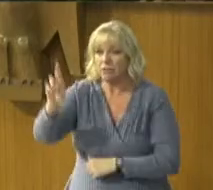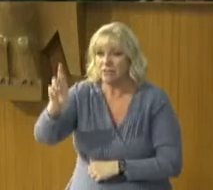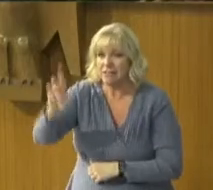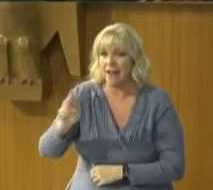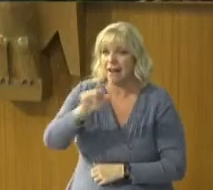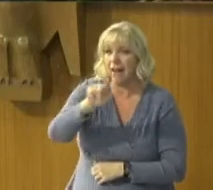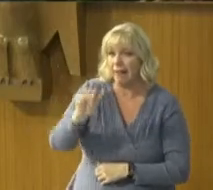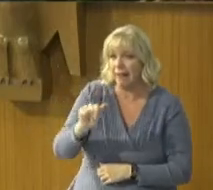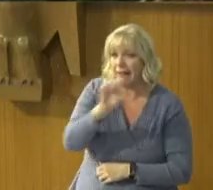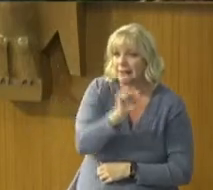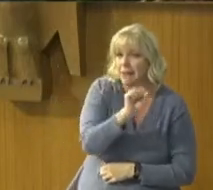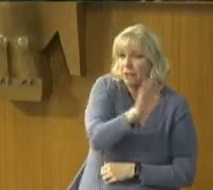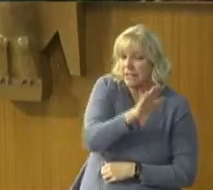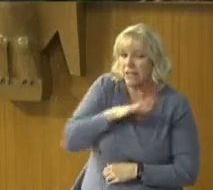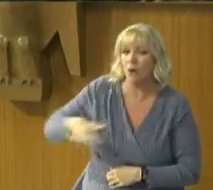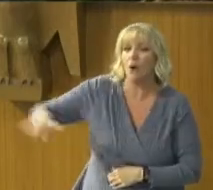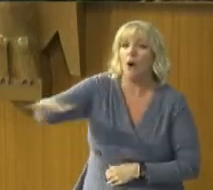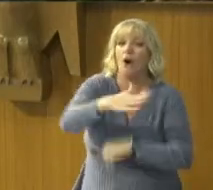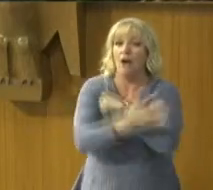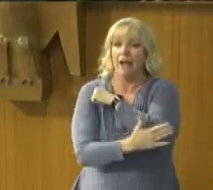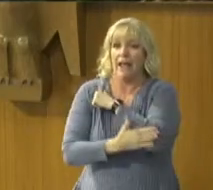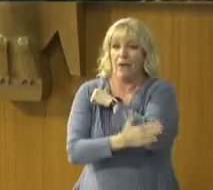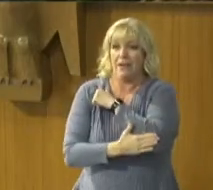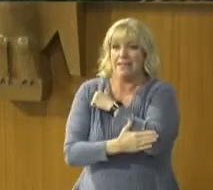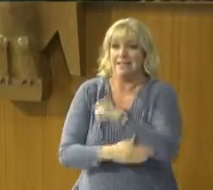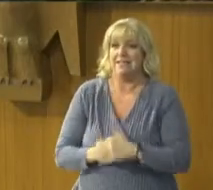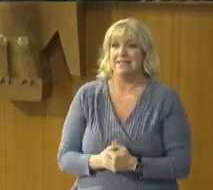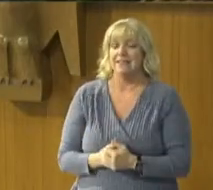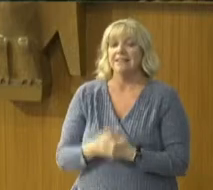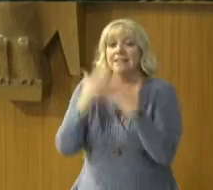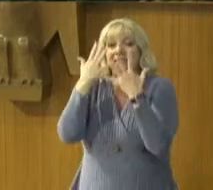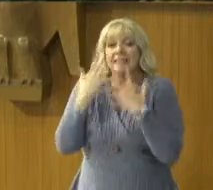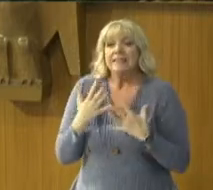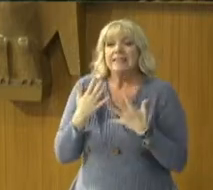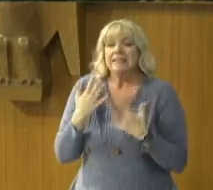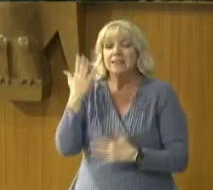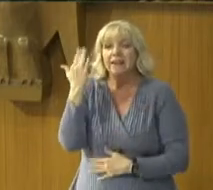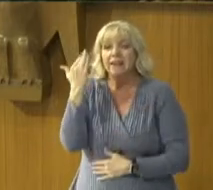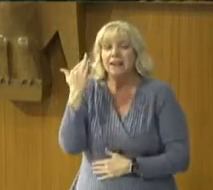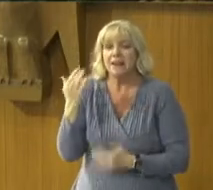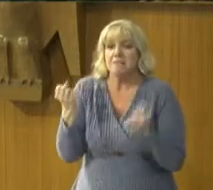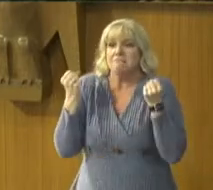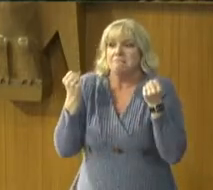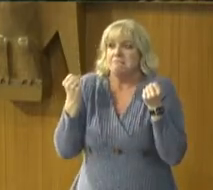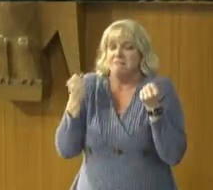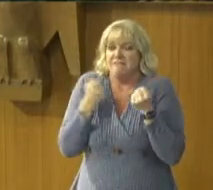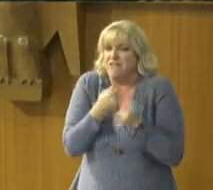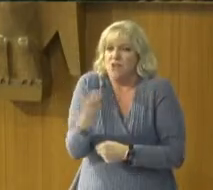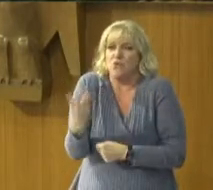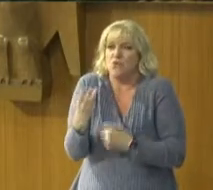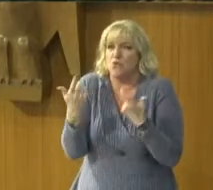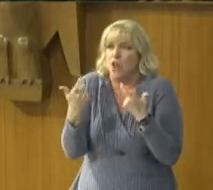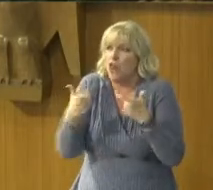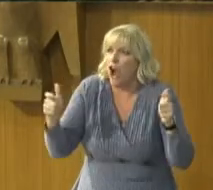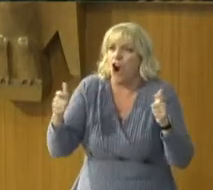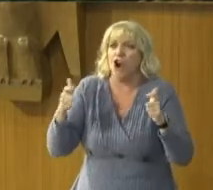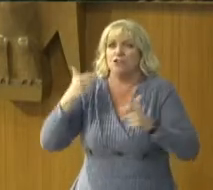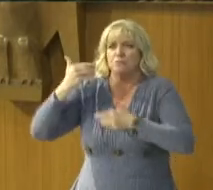Angeles, and San Bernardino counties. Sadly, because there are so few large, progressive,